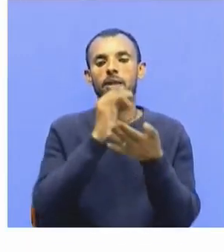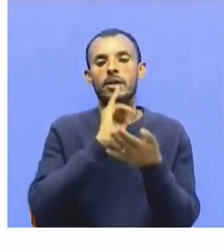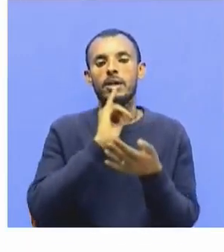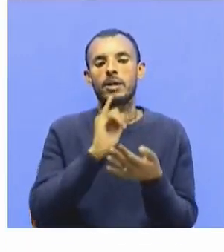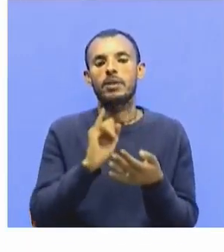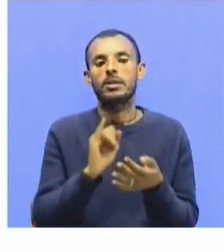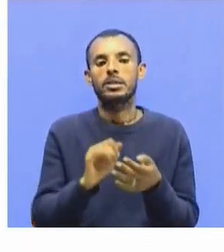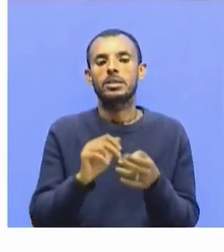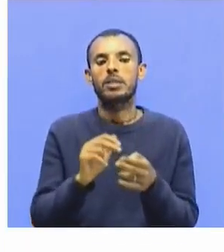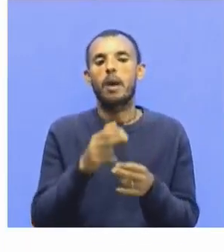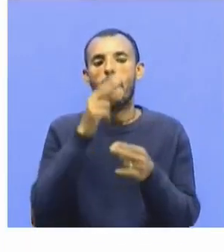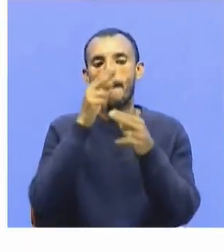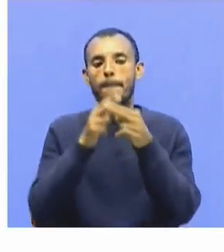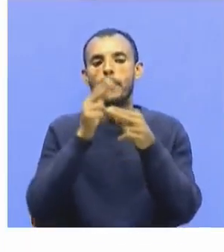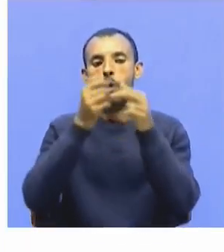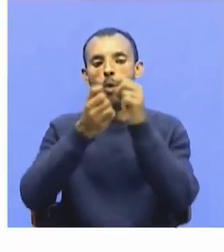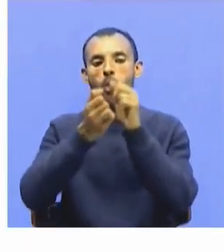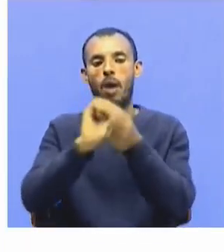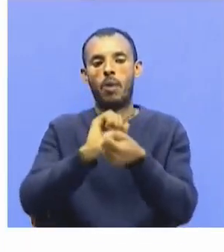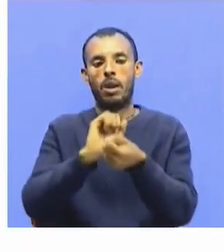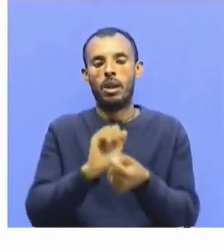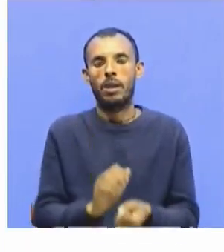pronouns.